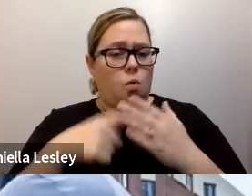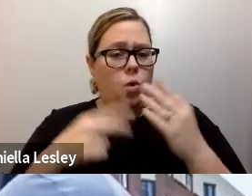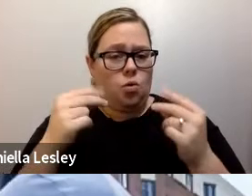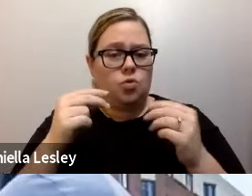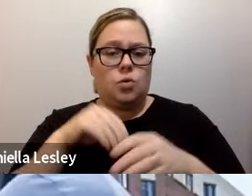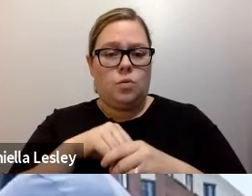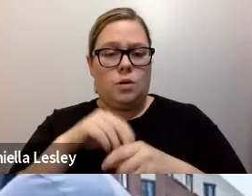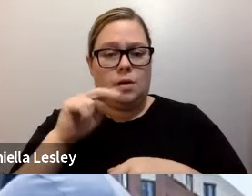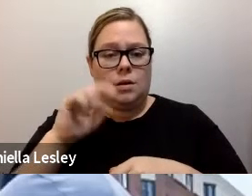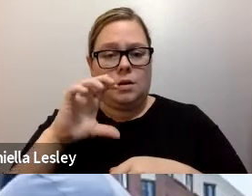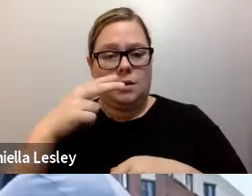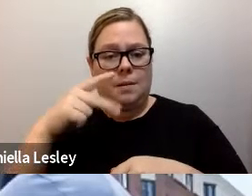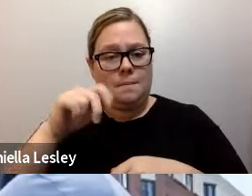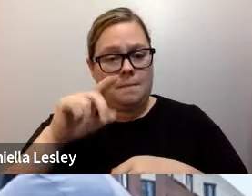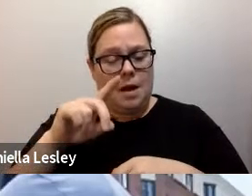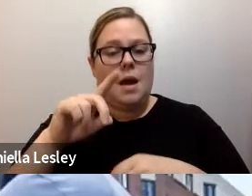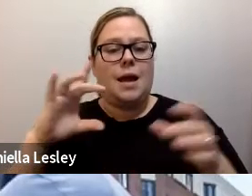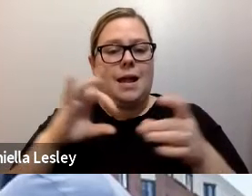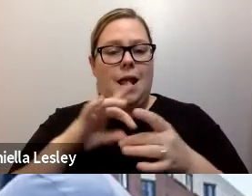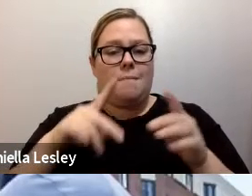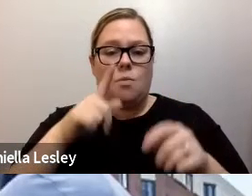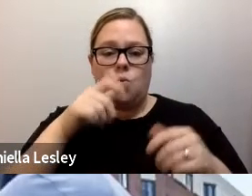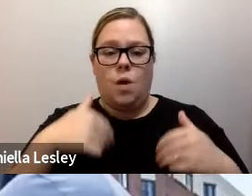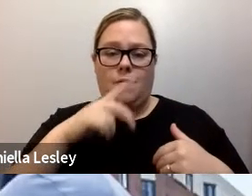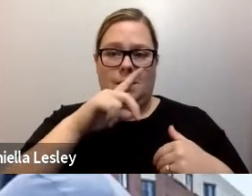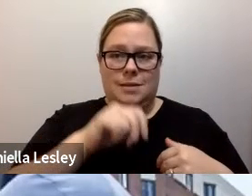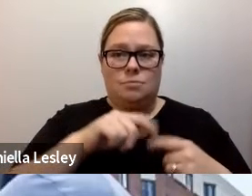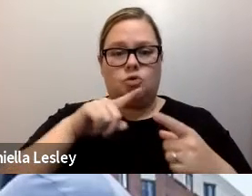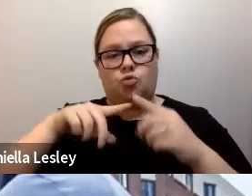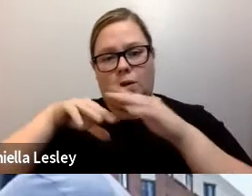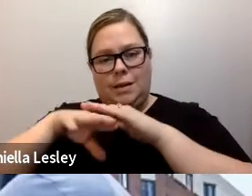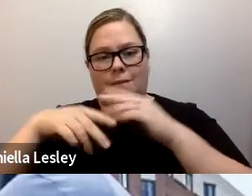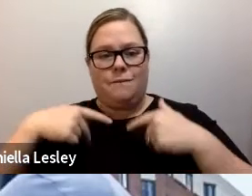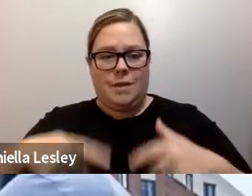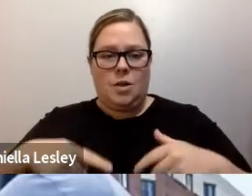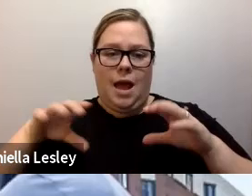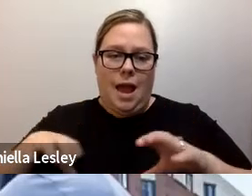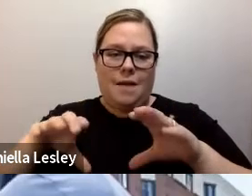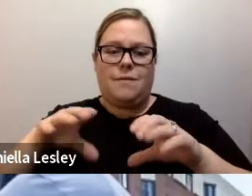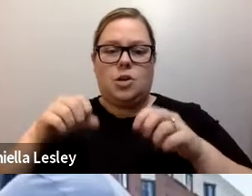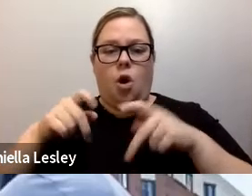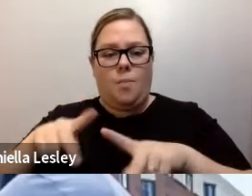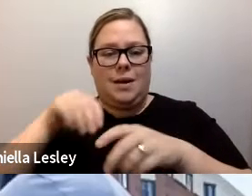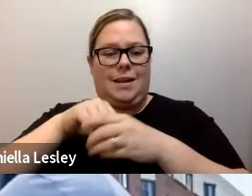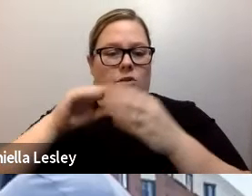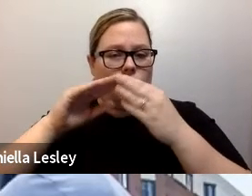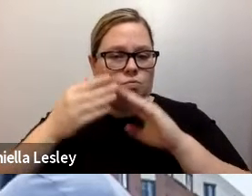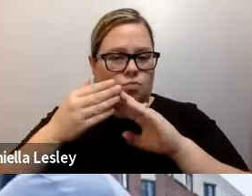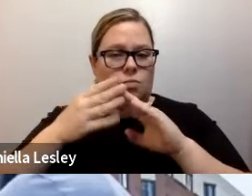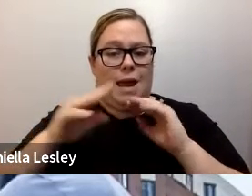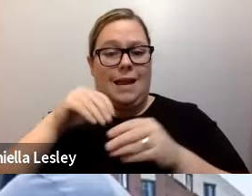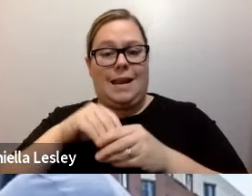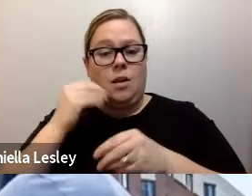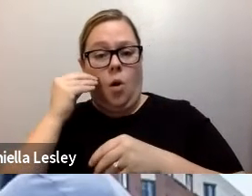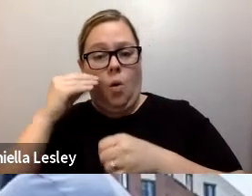NCPAD related to connecting people with disabilities to accessible physical activity opportunities in the community and in home